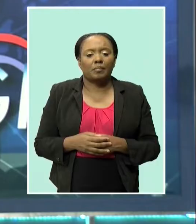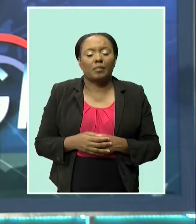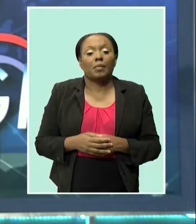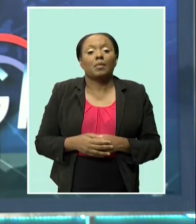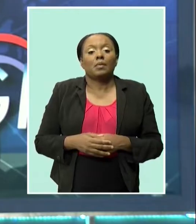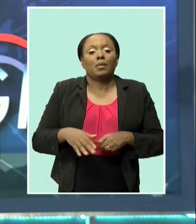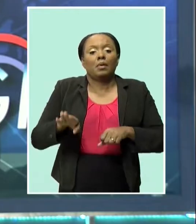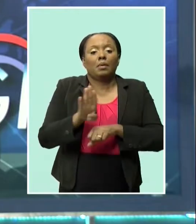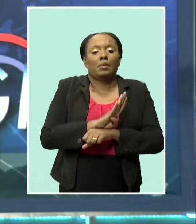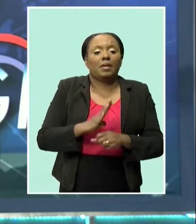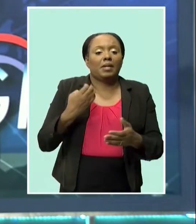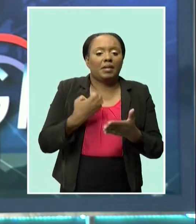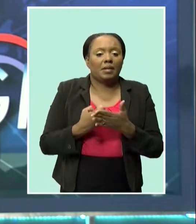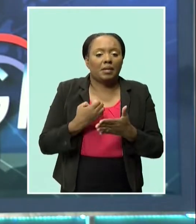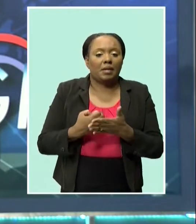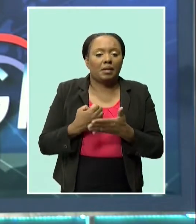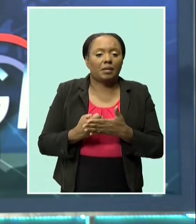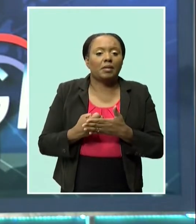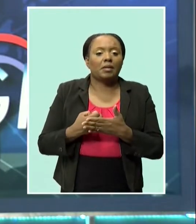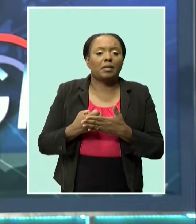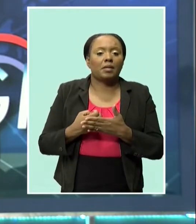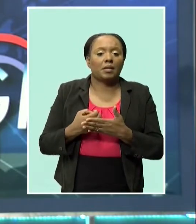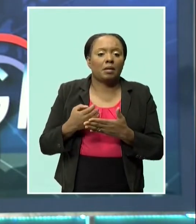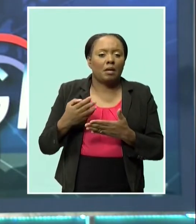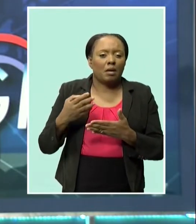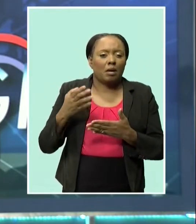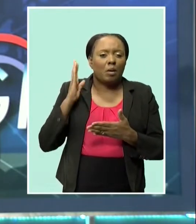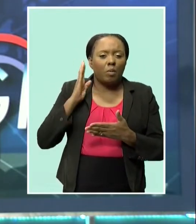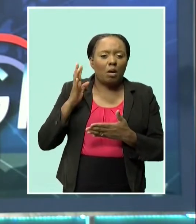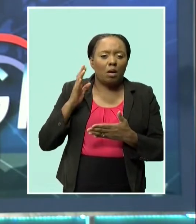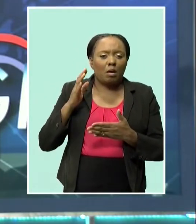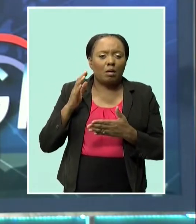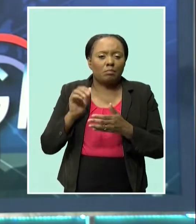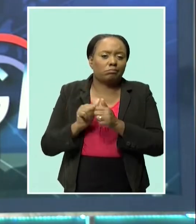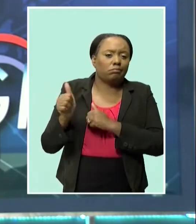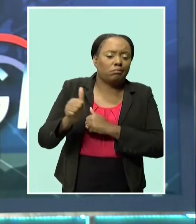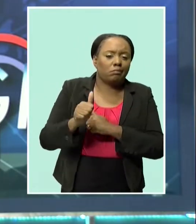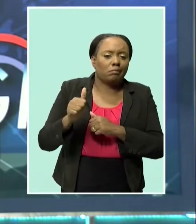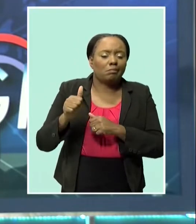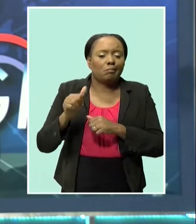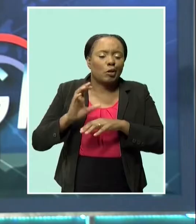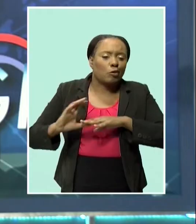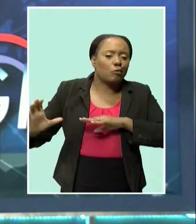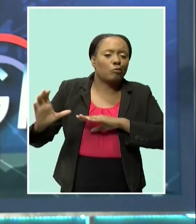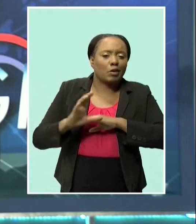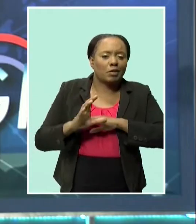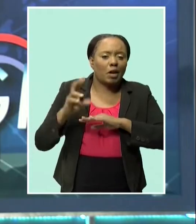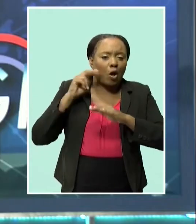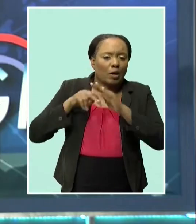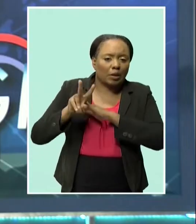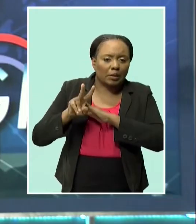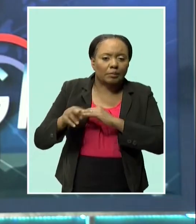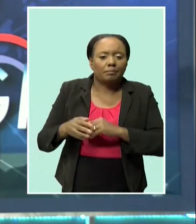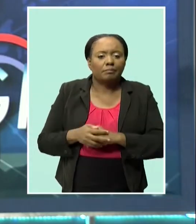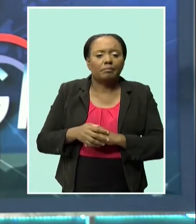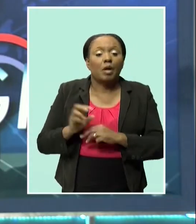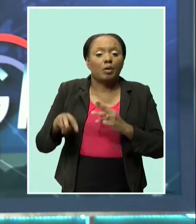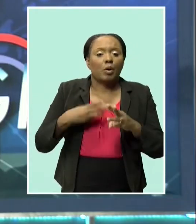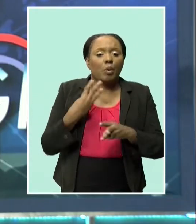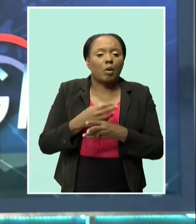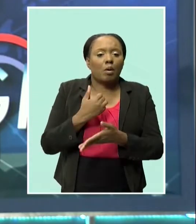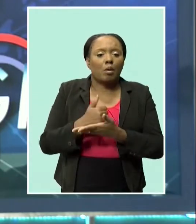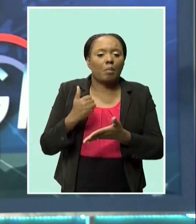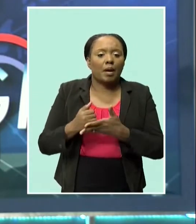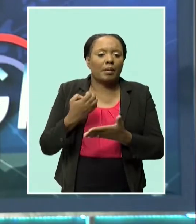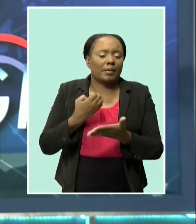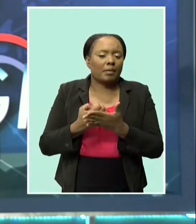the region's growth outlook this year by more than 7%. That's according to the World Bank's latest economic review for Latin America and the